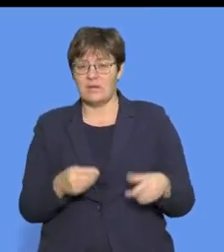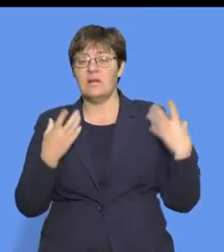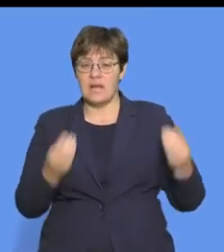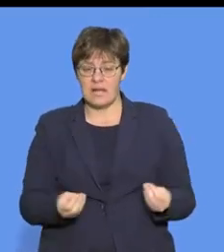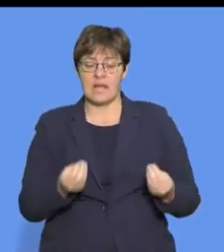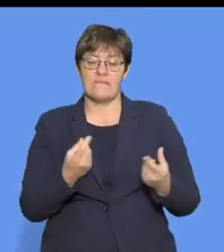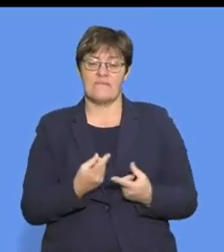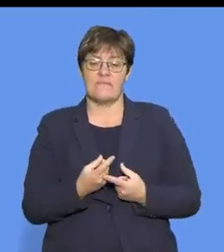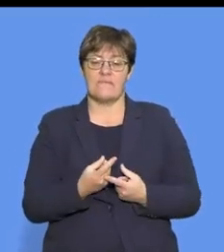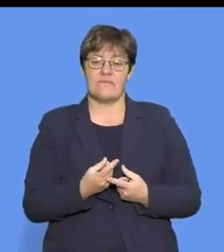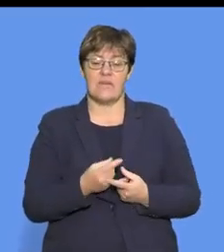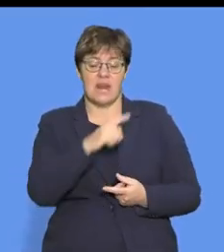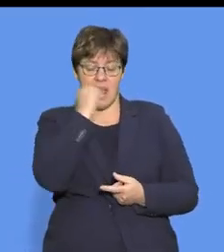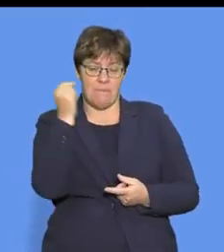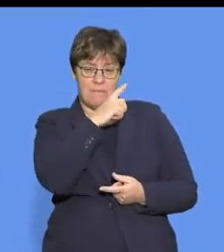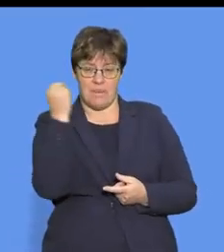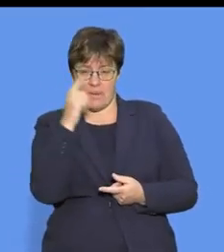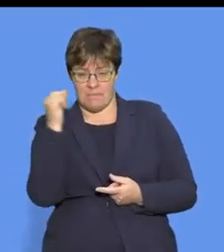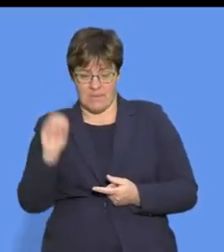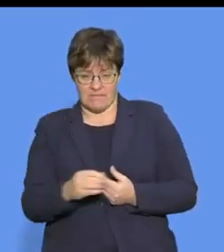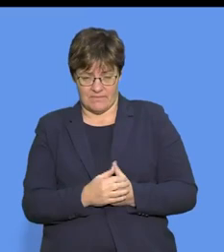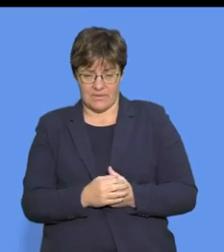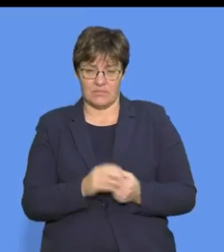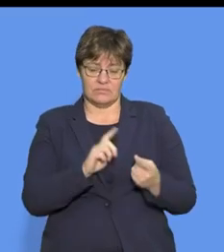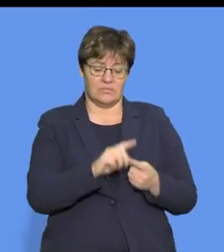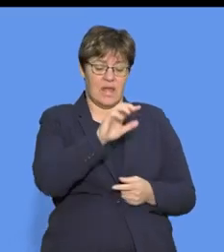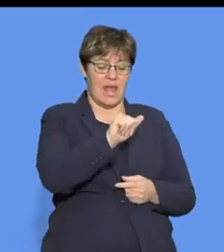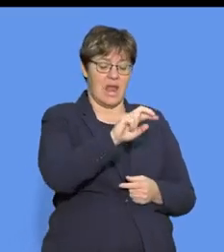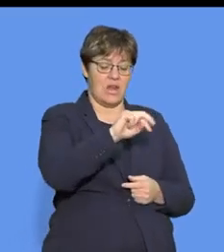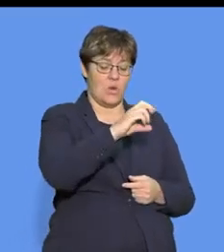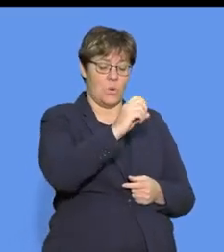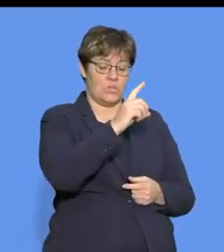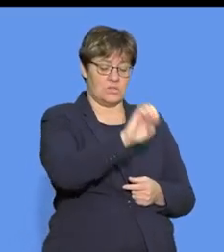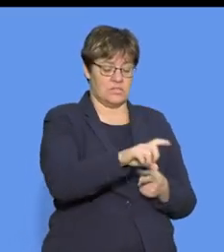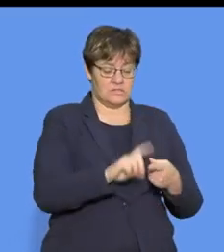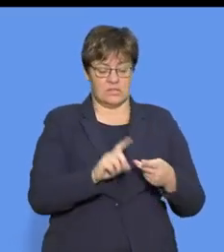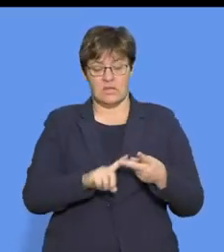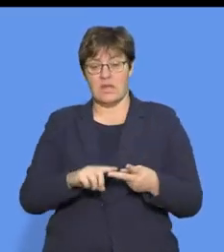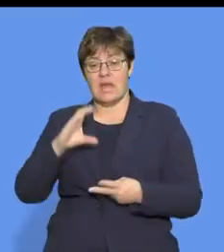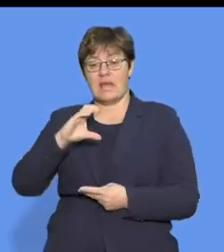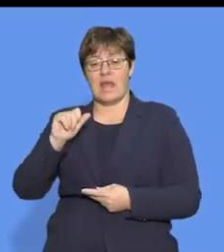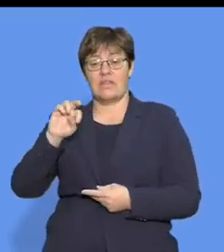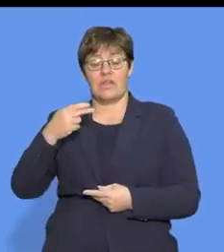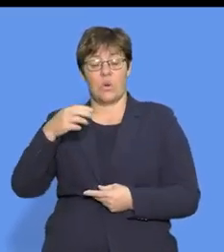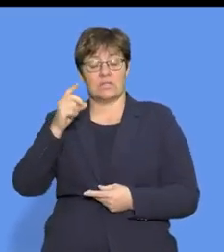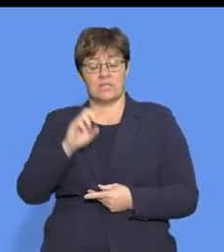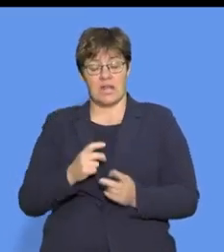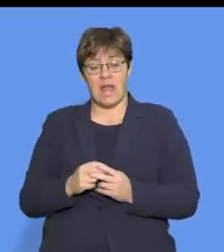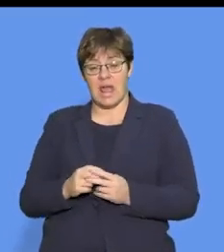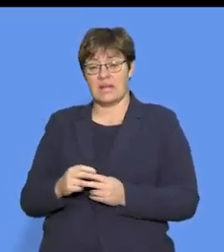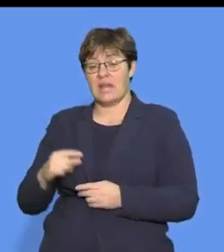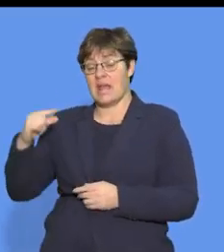cells, the cells have names. They have the name of an anode and a cathode and a salt